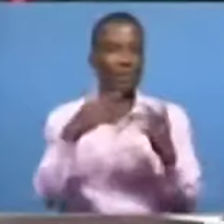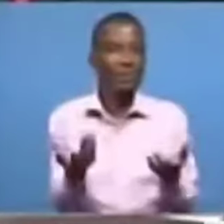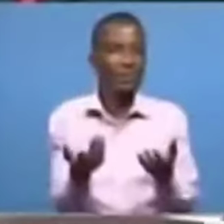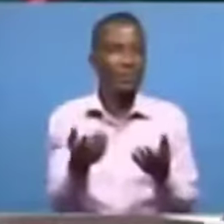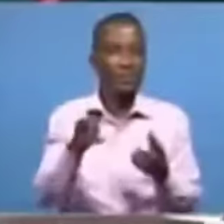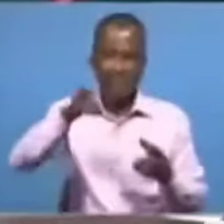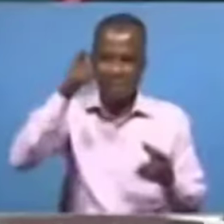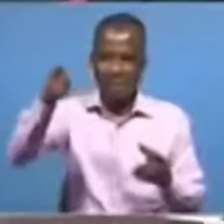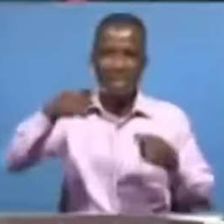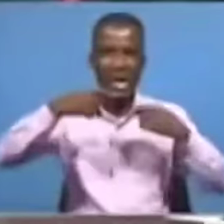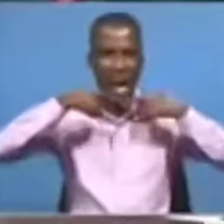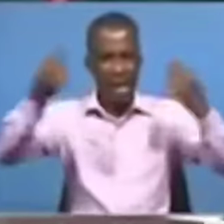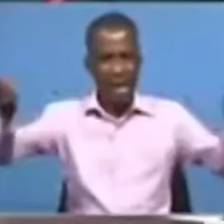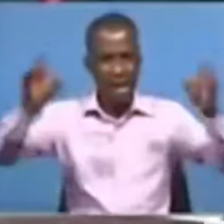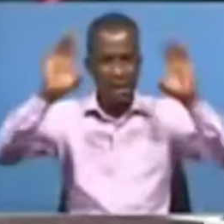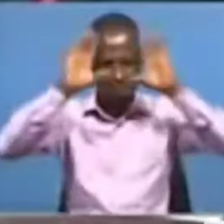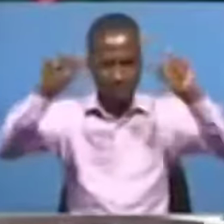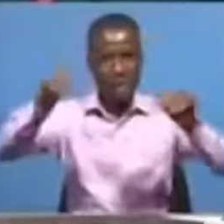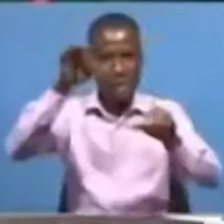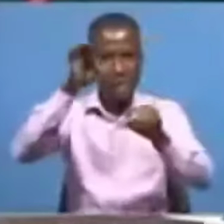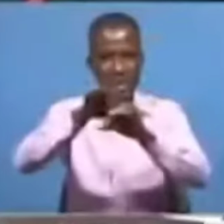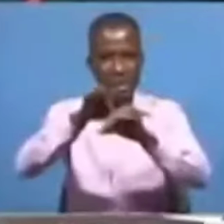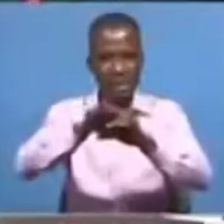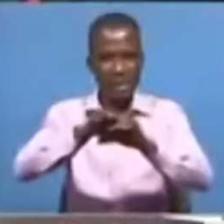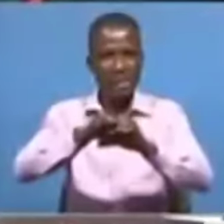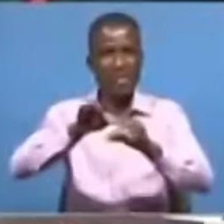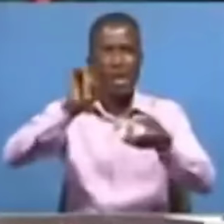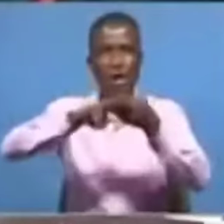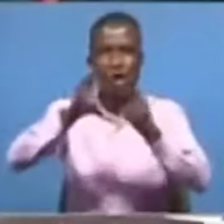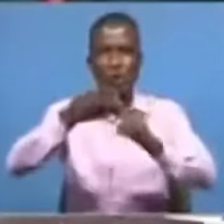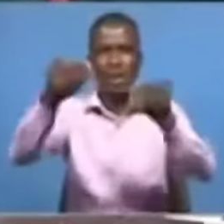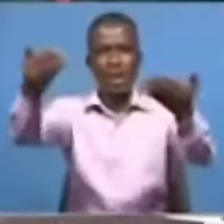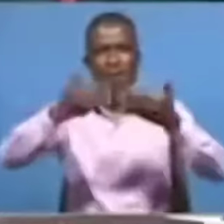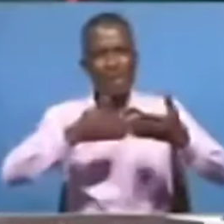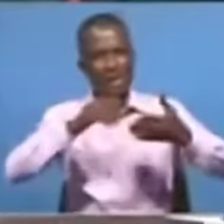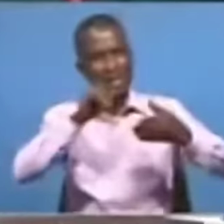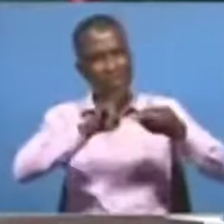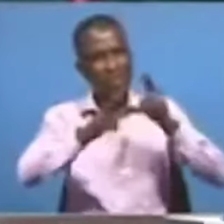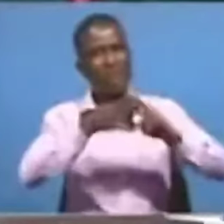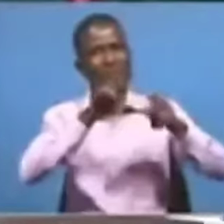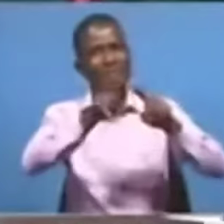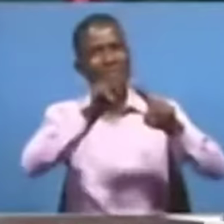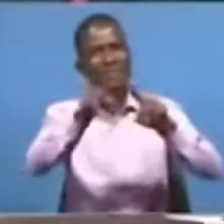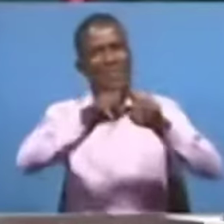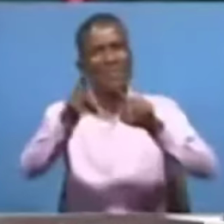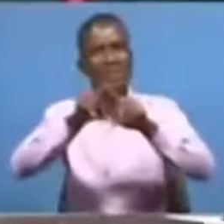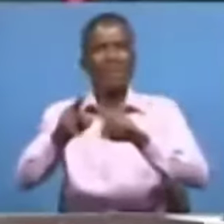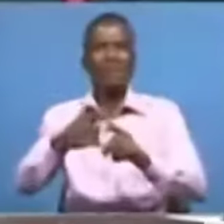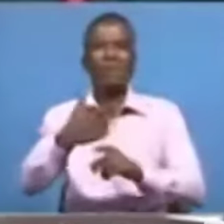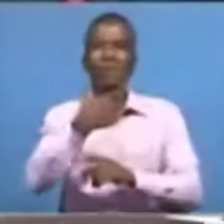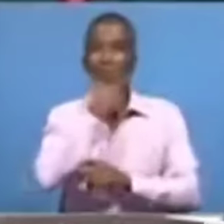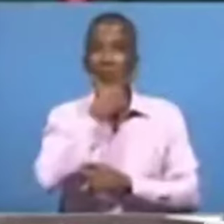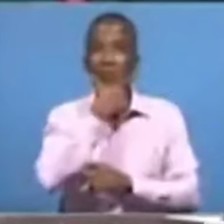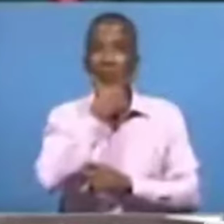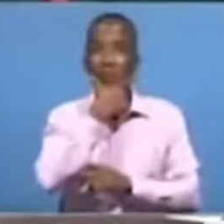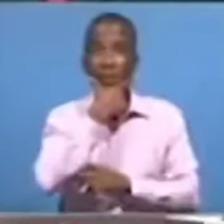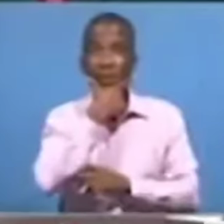or declare election no or no ana o my figures different or no ana chirete na na Akufo-Addo wini